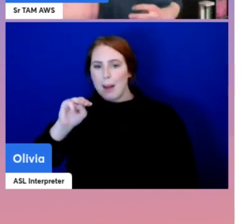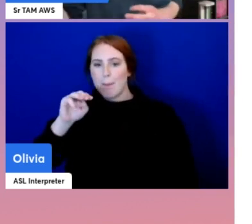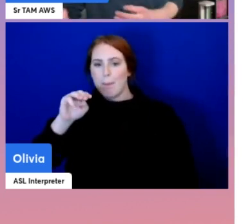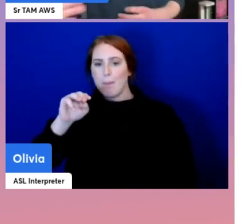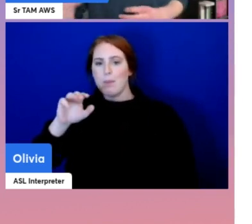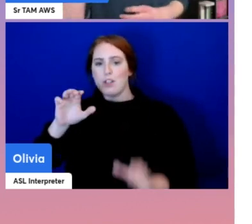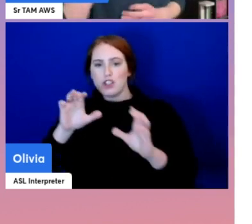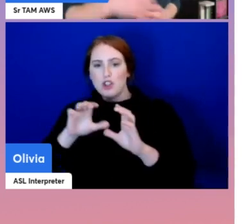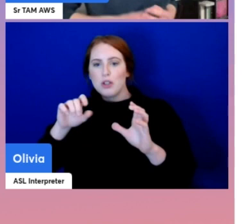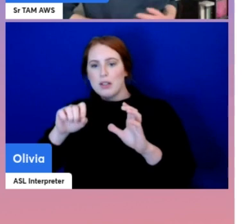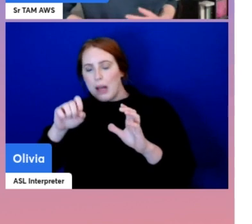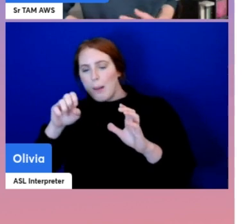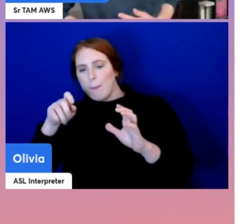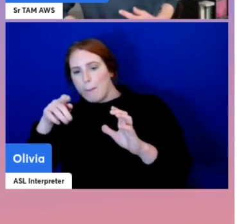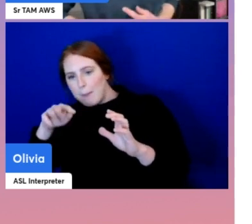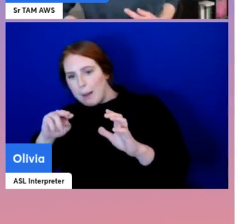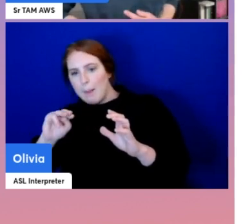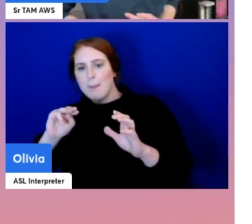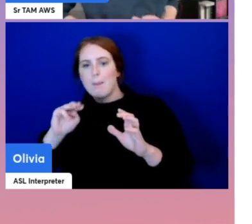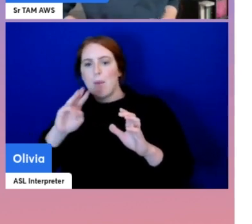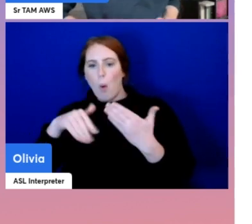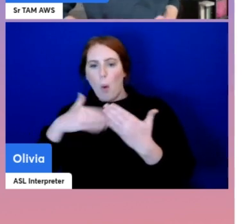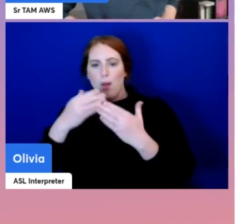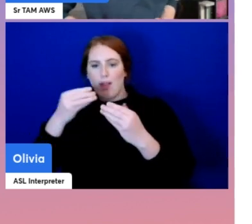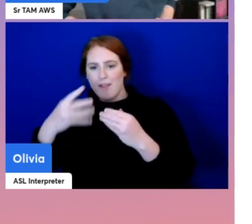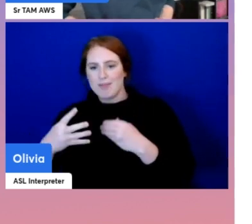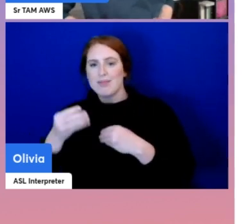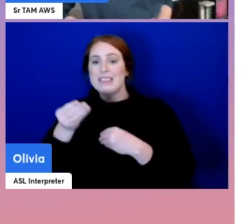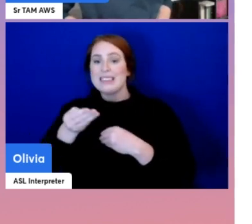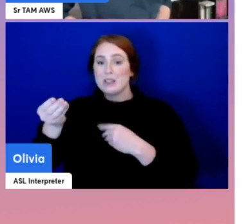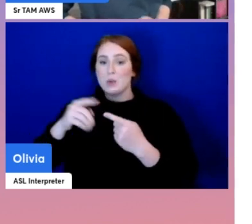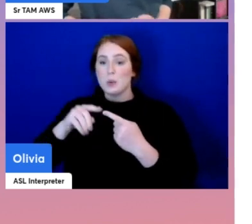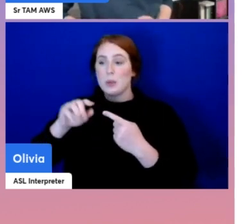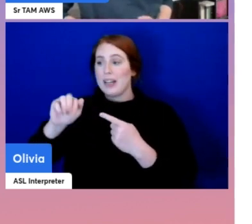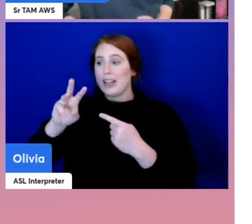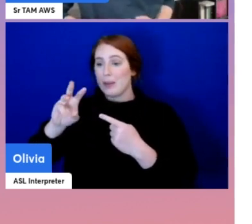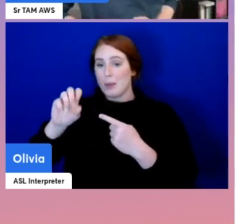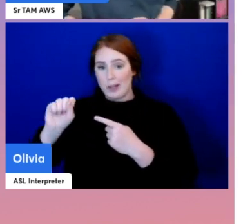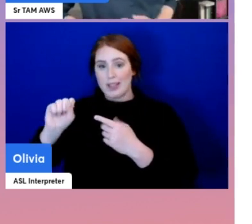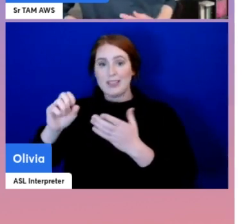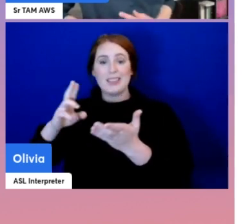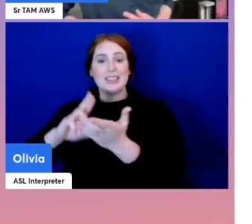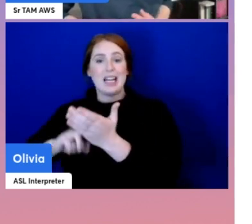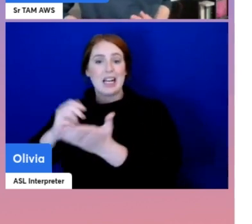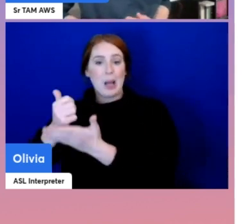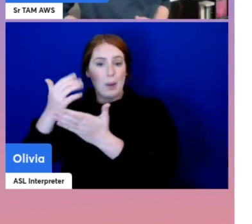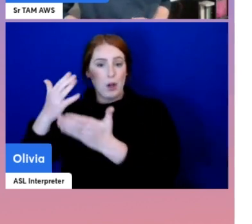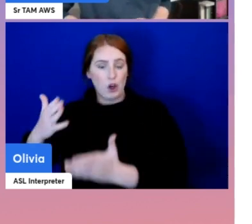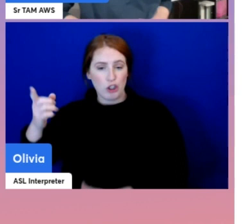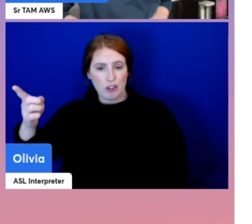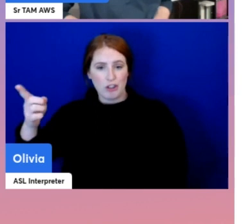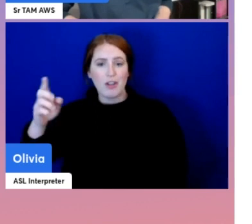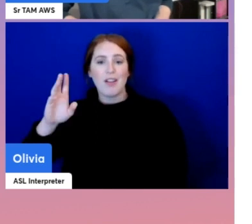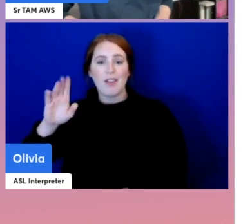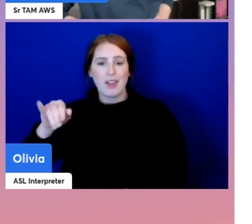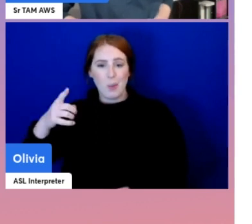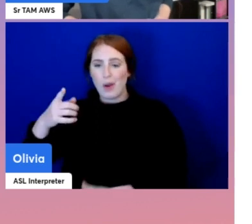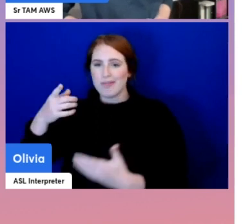get handed off to the AWS signing helper, which is publicly available from